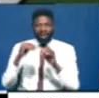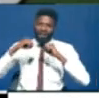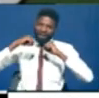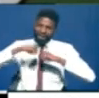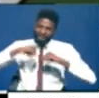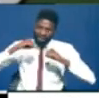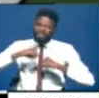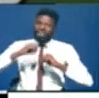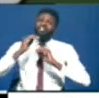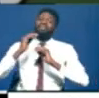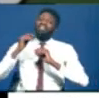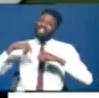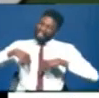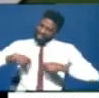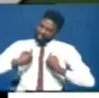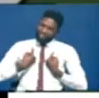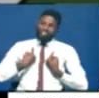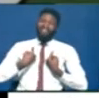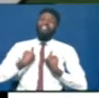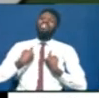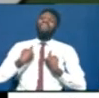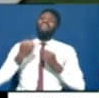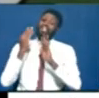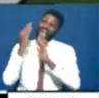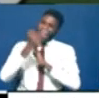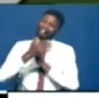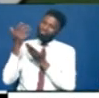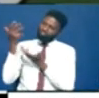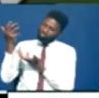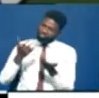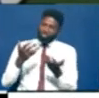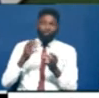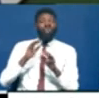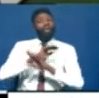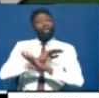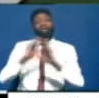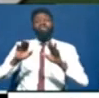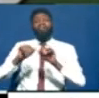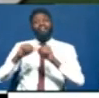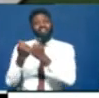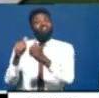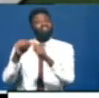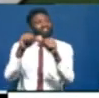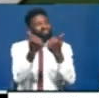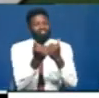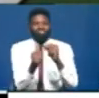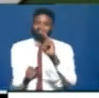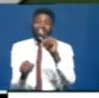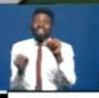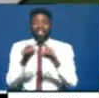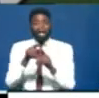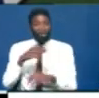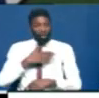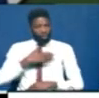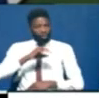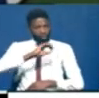other agency, because that's what has been killing us. We'll also ensure that we grow our own certified seeds, because we are capable of doing that. We